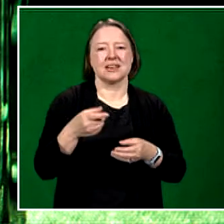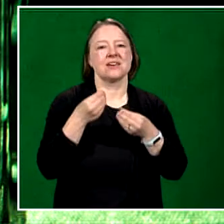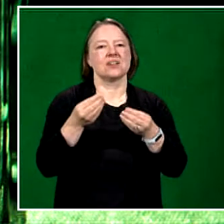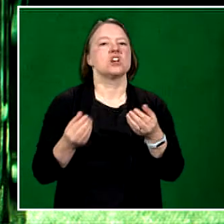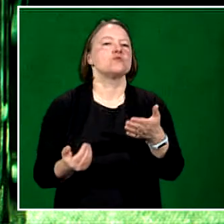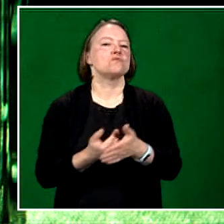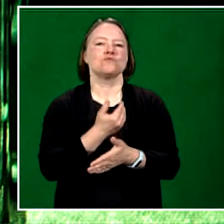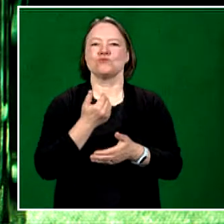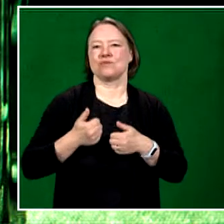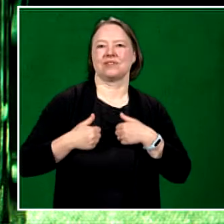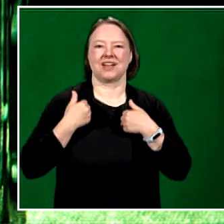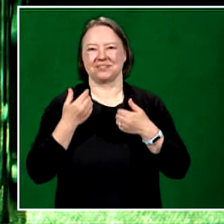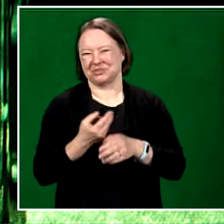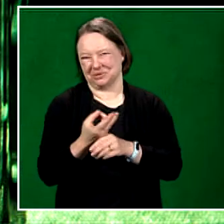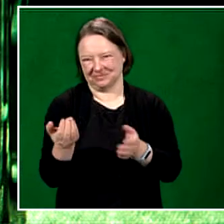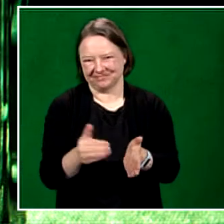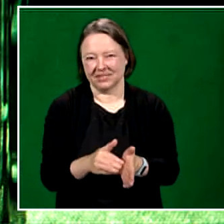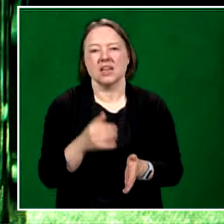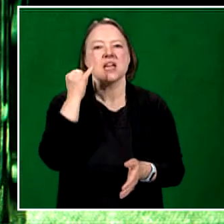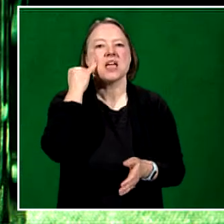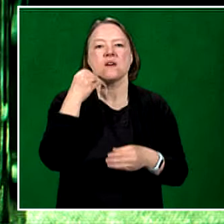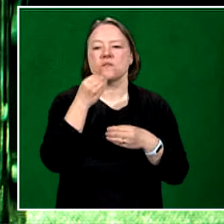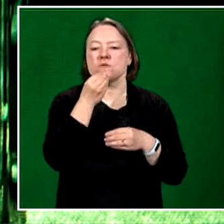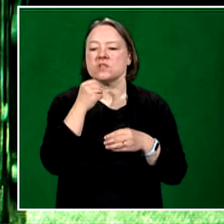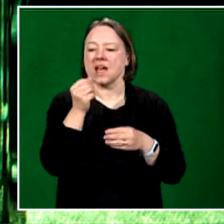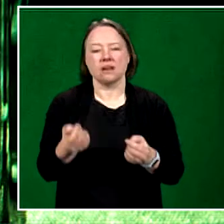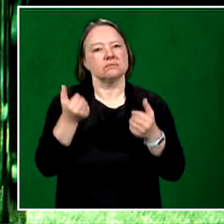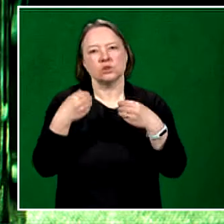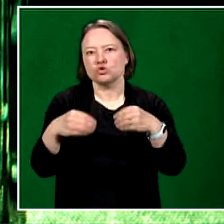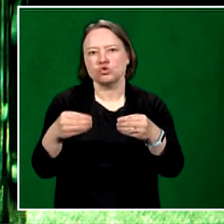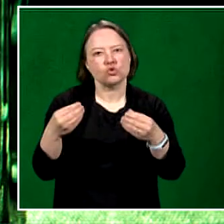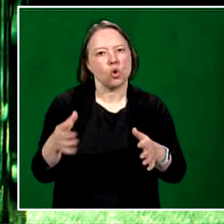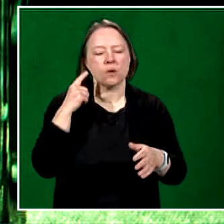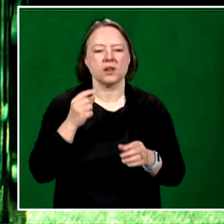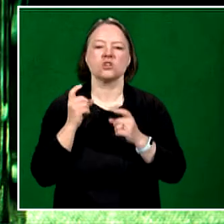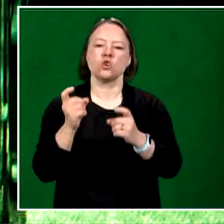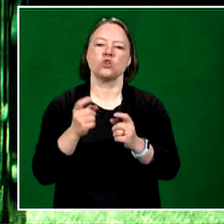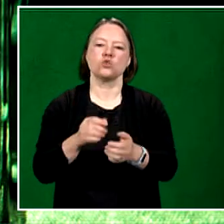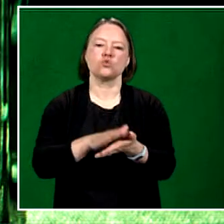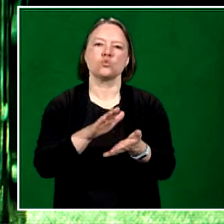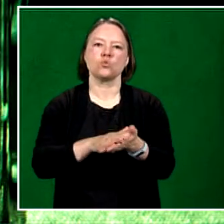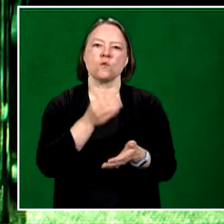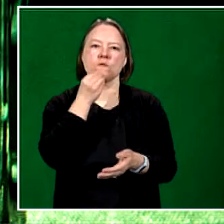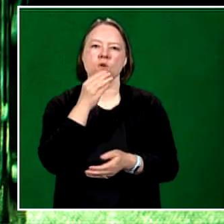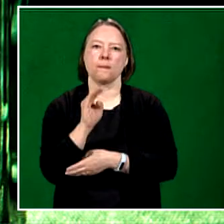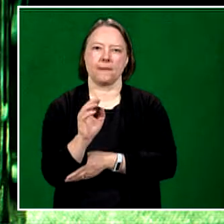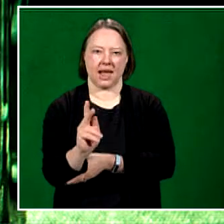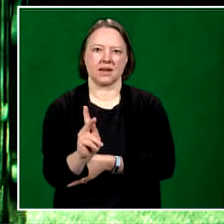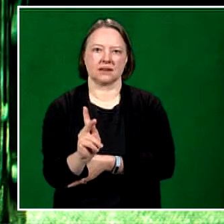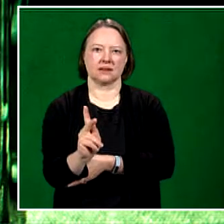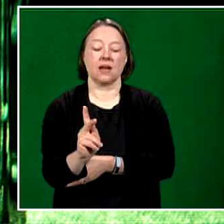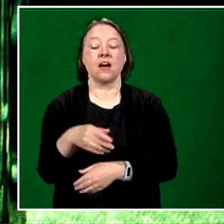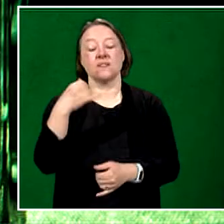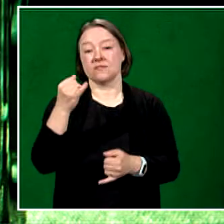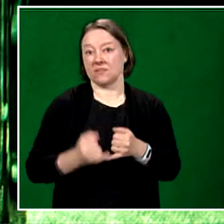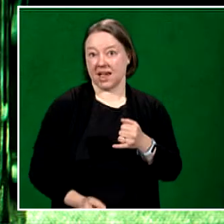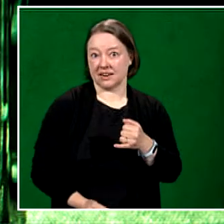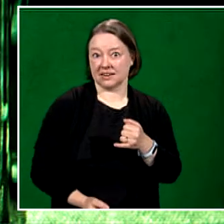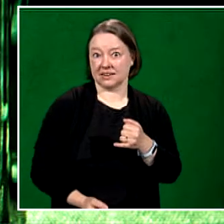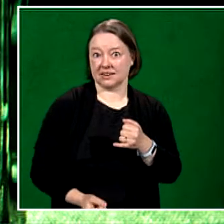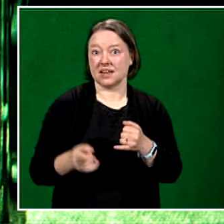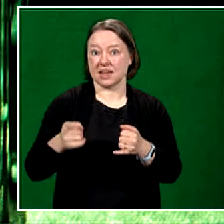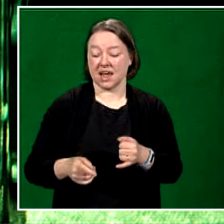life. If it's not immediately sold, it will be donated to the school food bank. Finally, it can